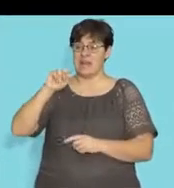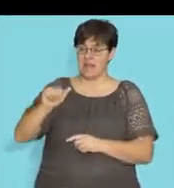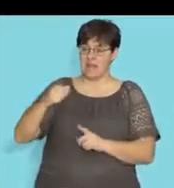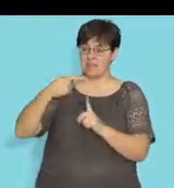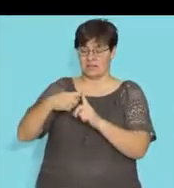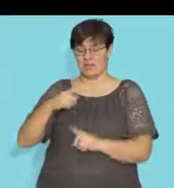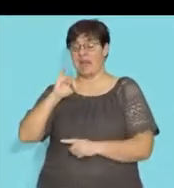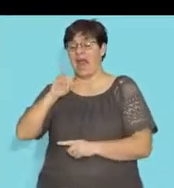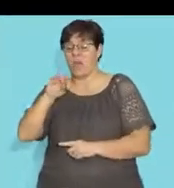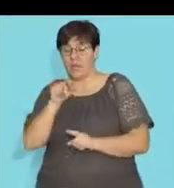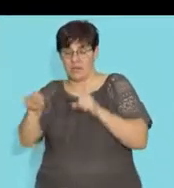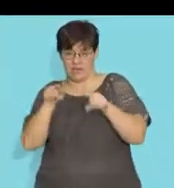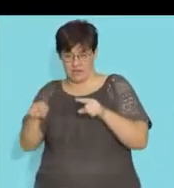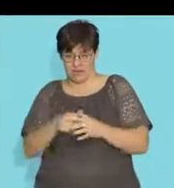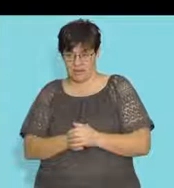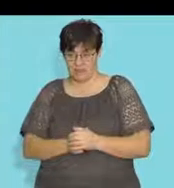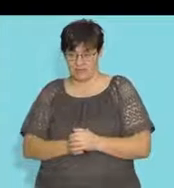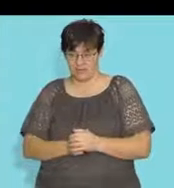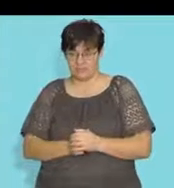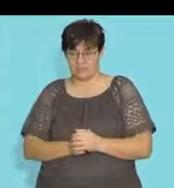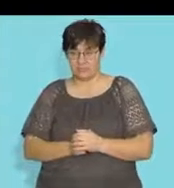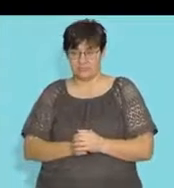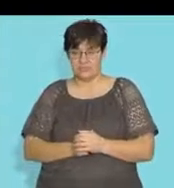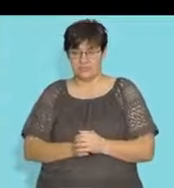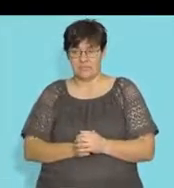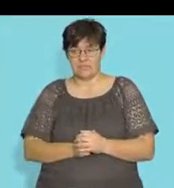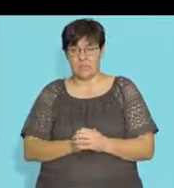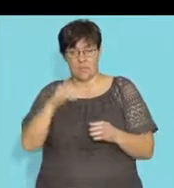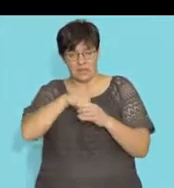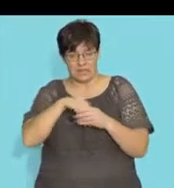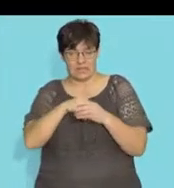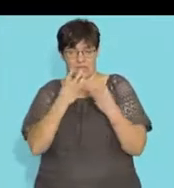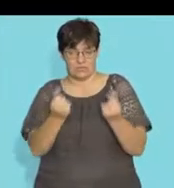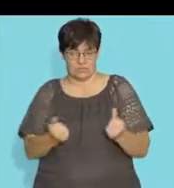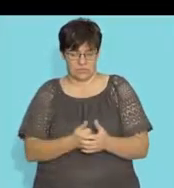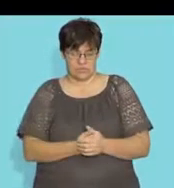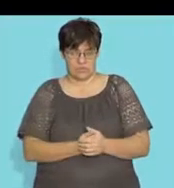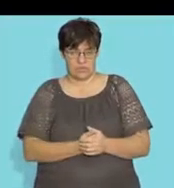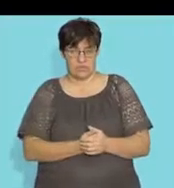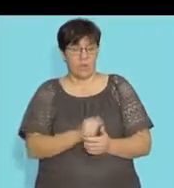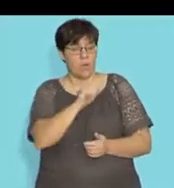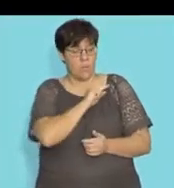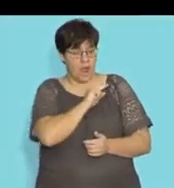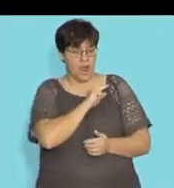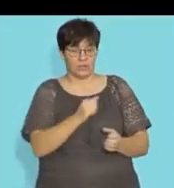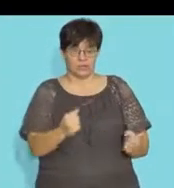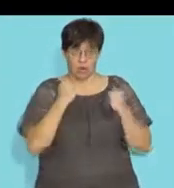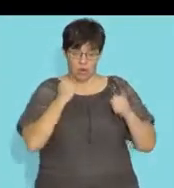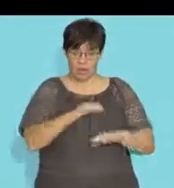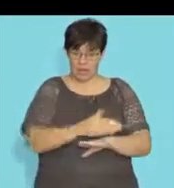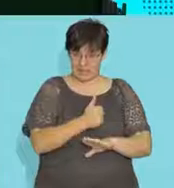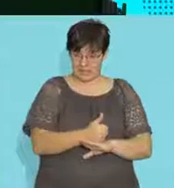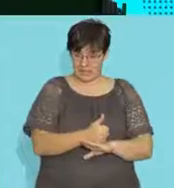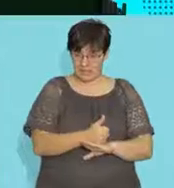will be ions, hydroxide ions and sodium ions in the solution. And because this is a strong